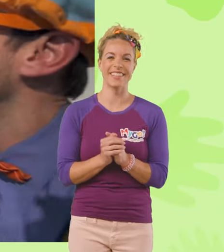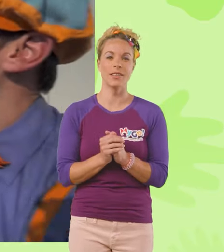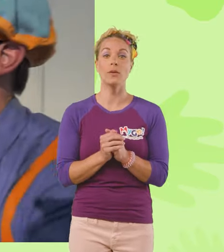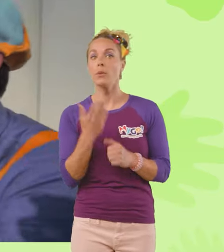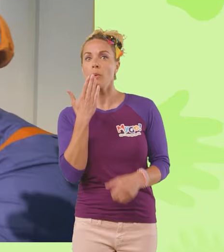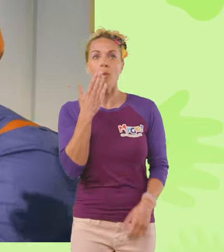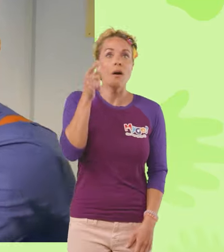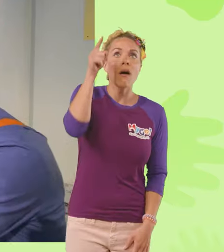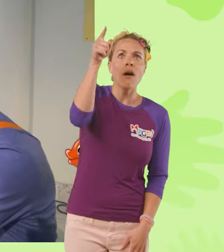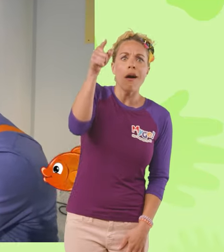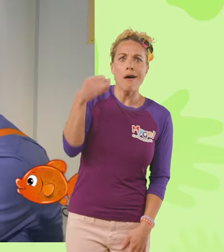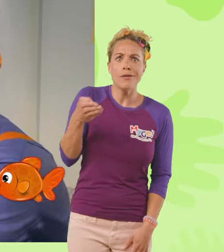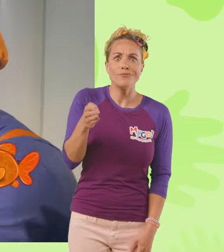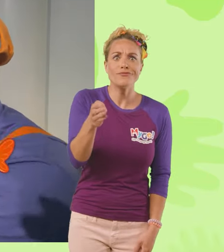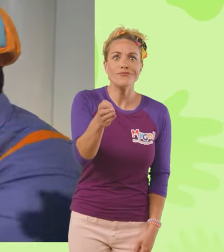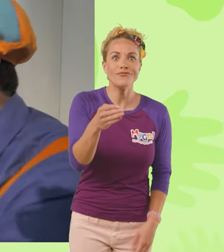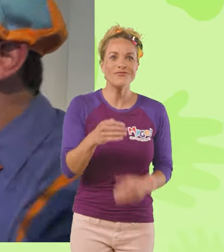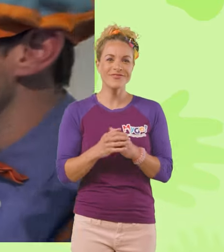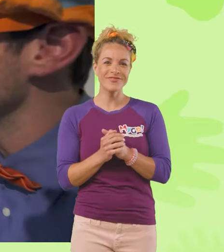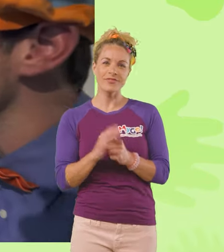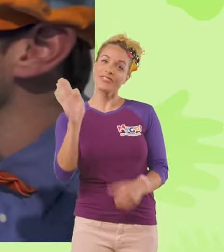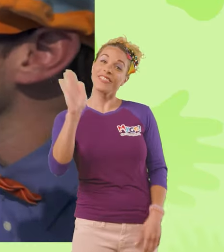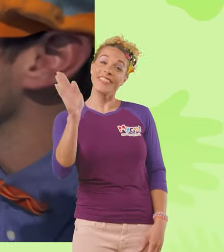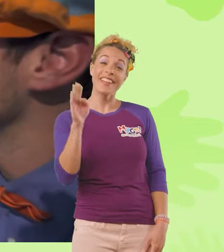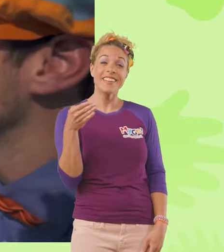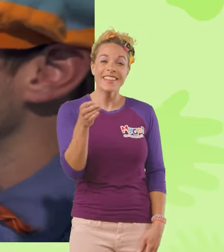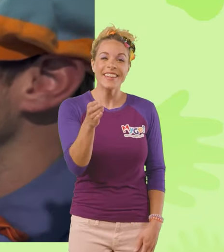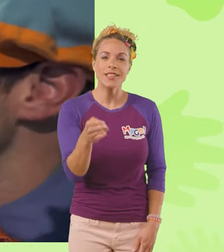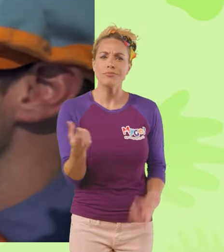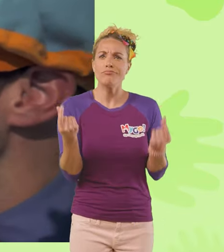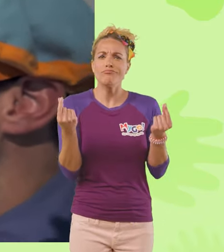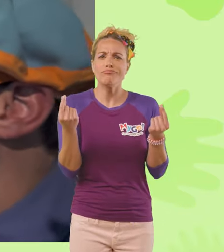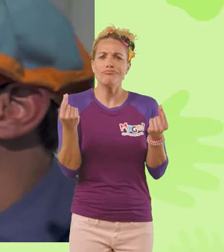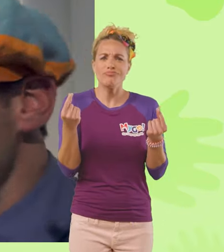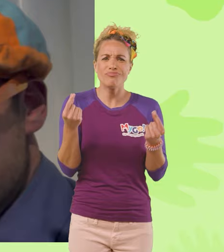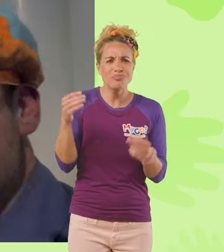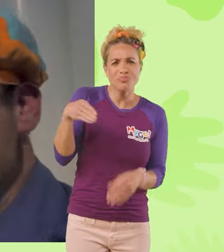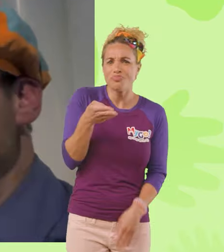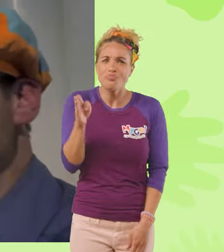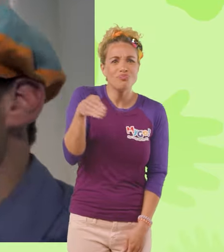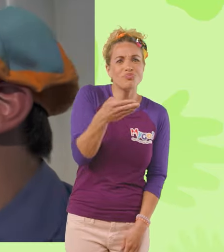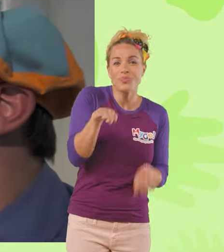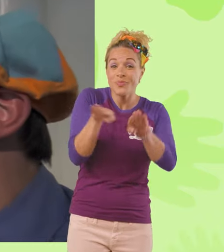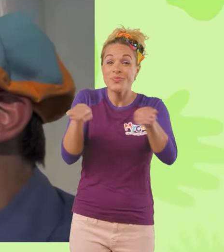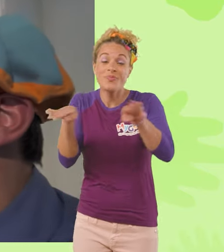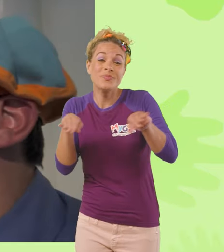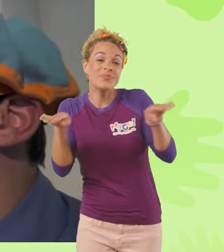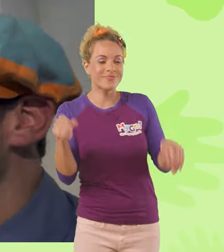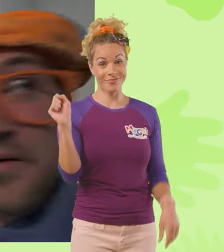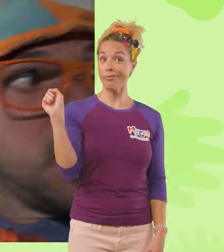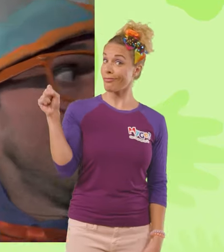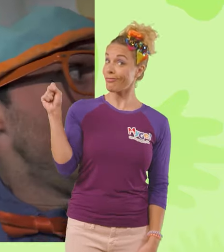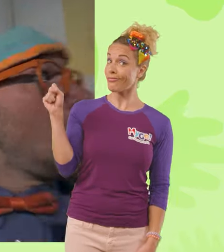Oh, and up top there's some fish. Hey, fish. Are you just swimming around? Yeah, they